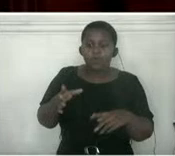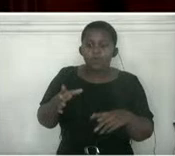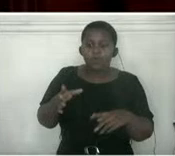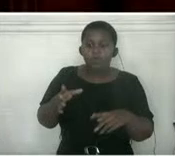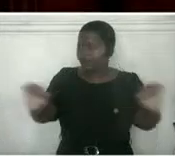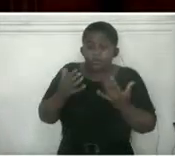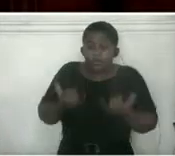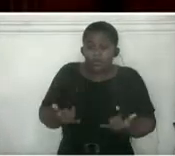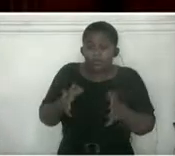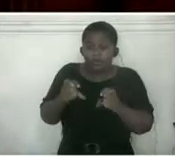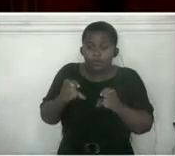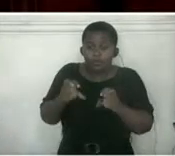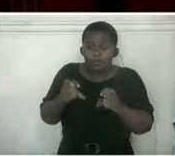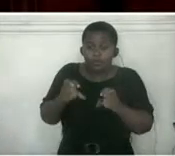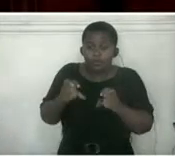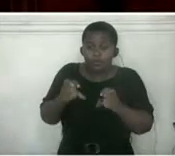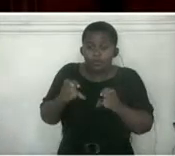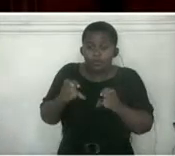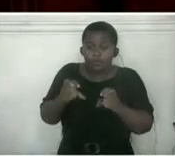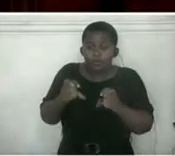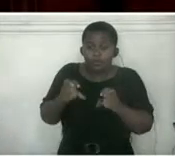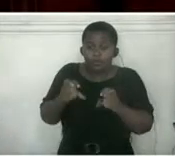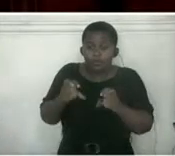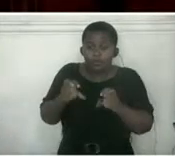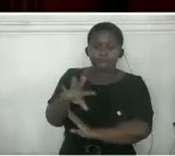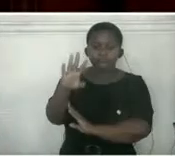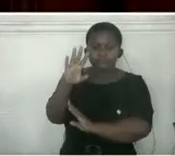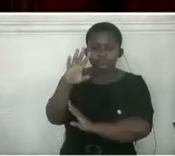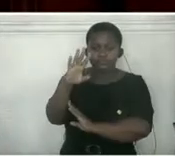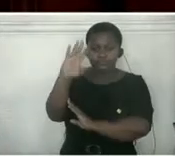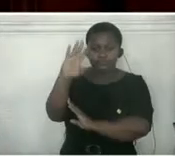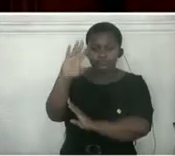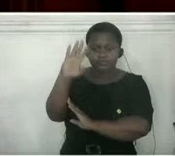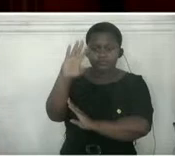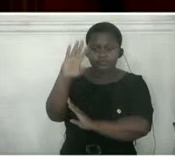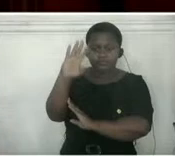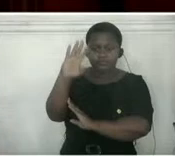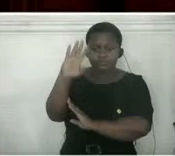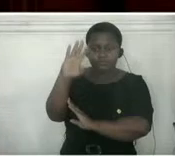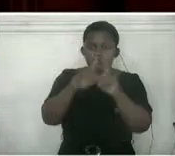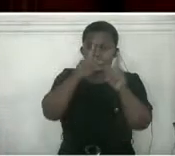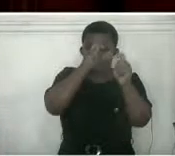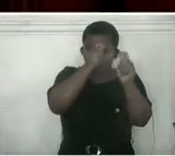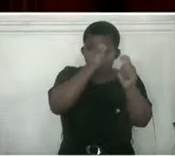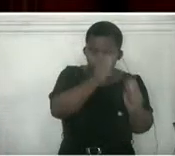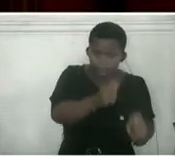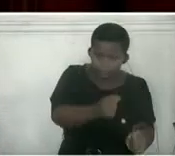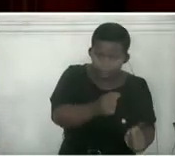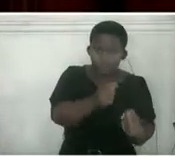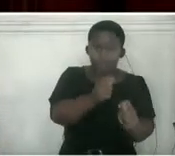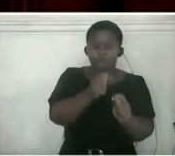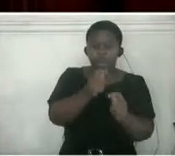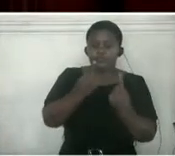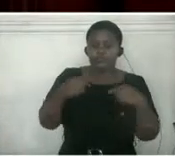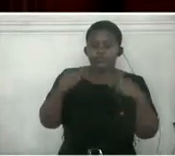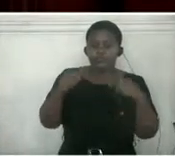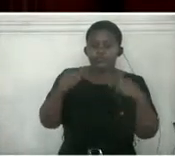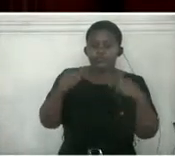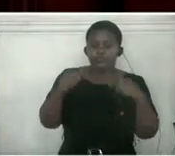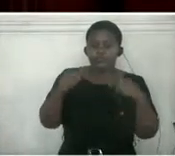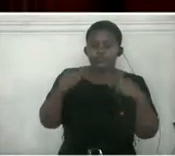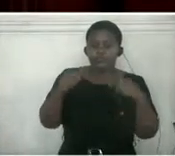I take this opportunity to request that we salute him in the honor and the tradition we know.